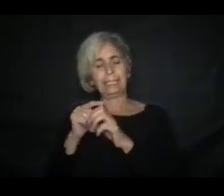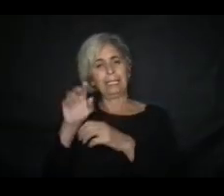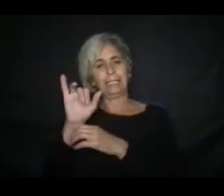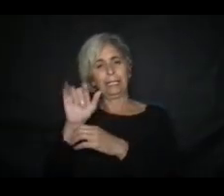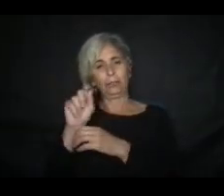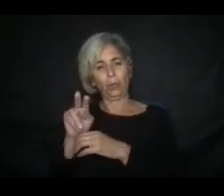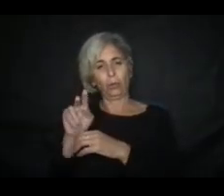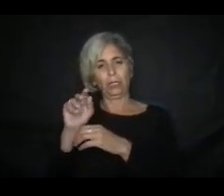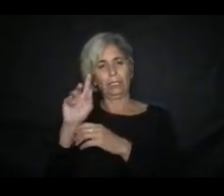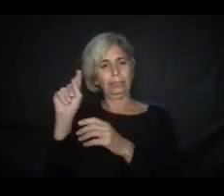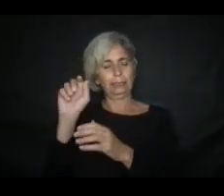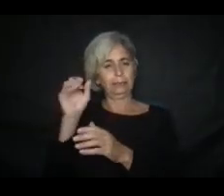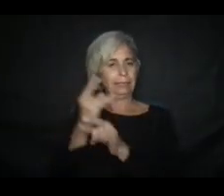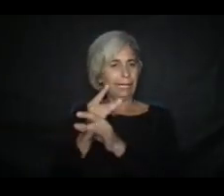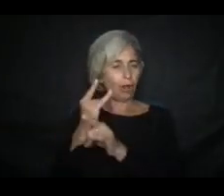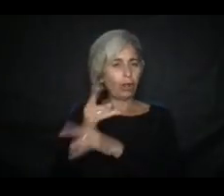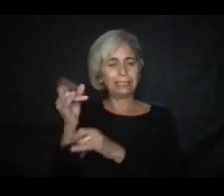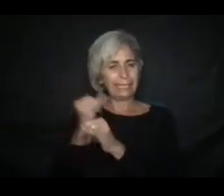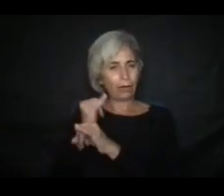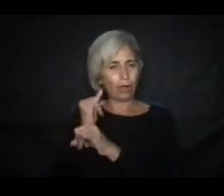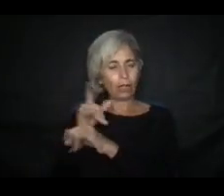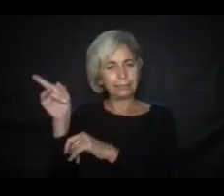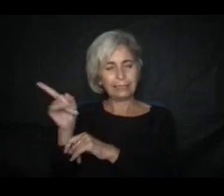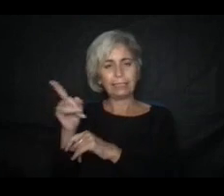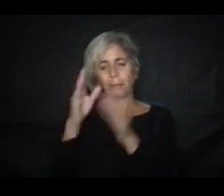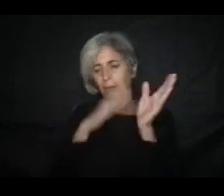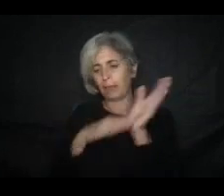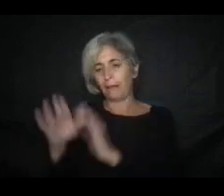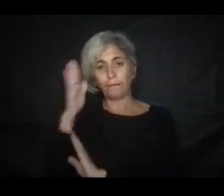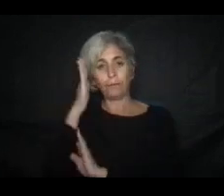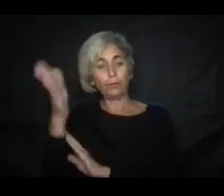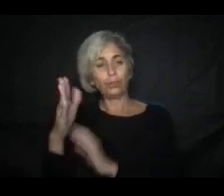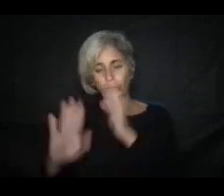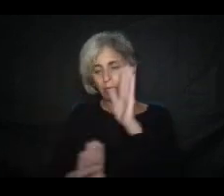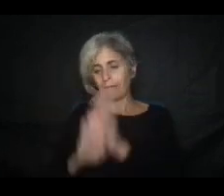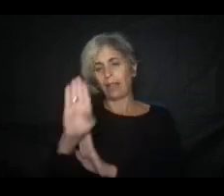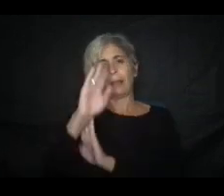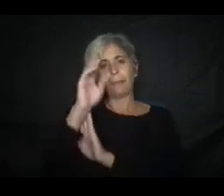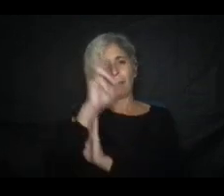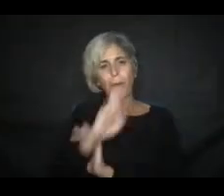for their future and also to develop a mobility fee.